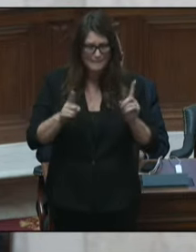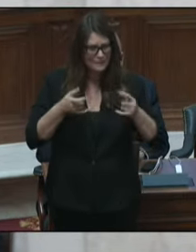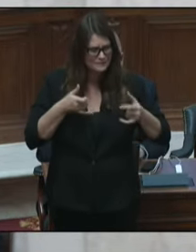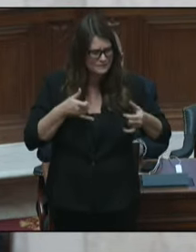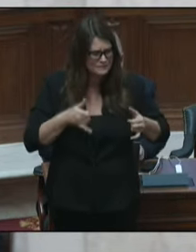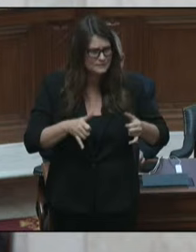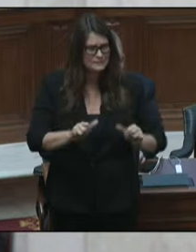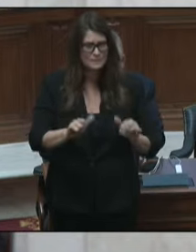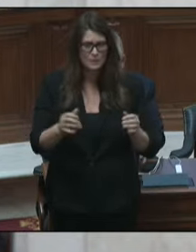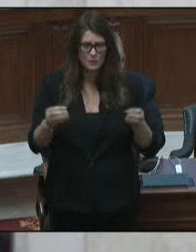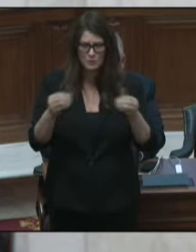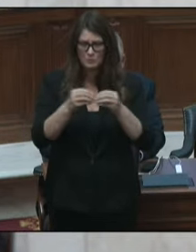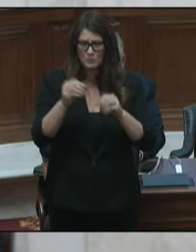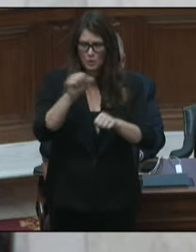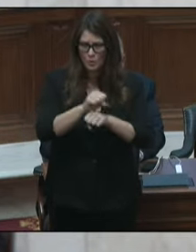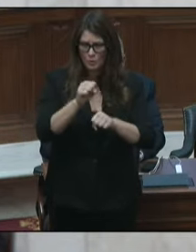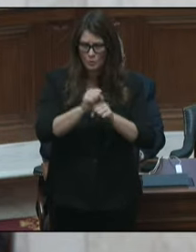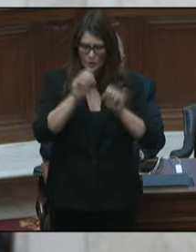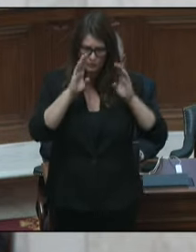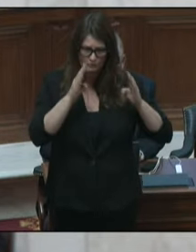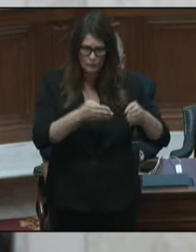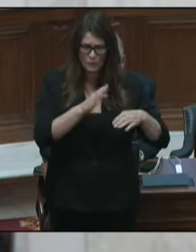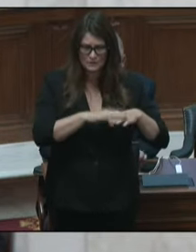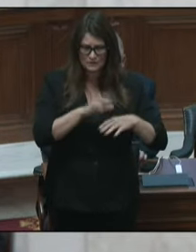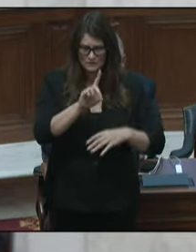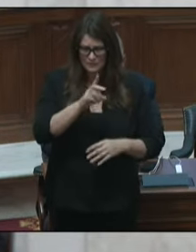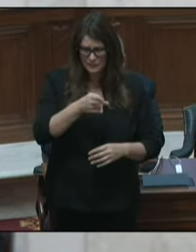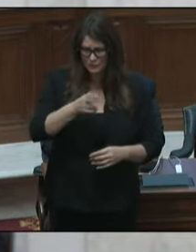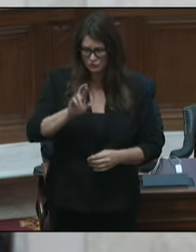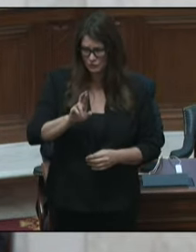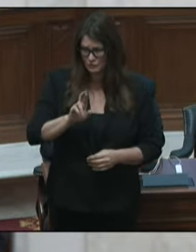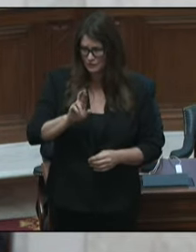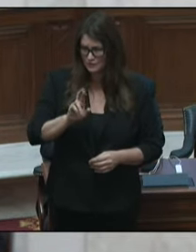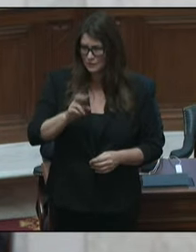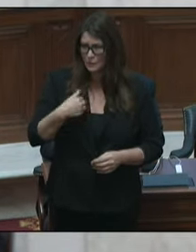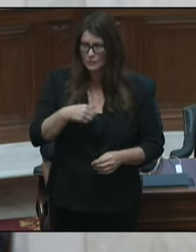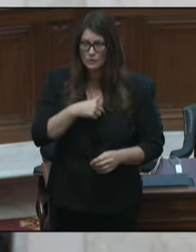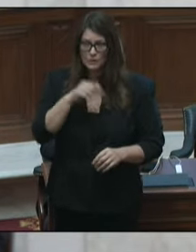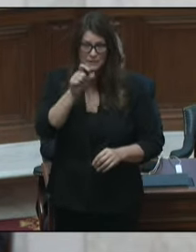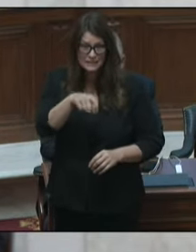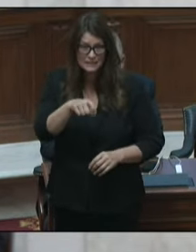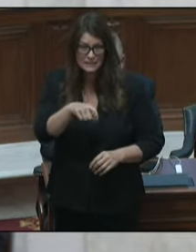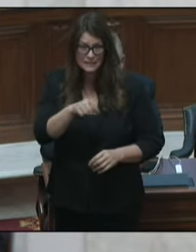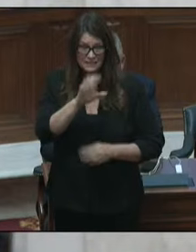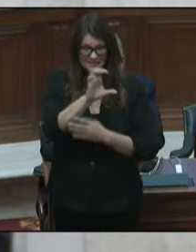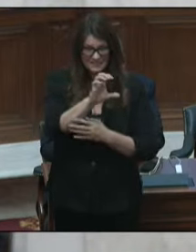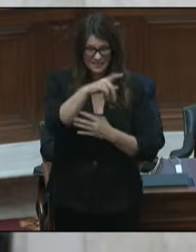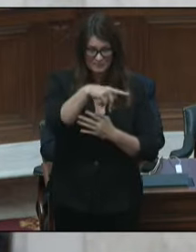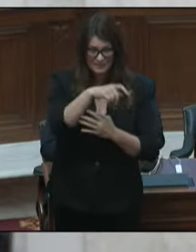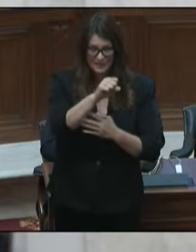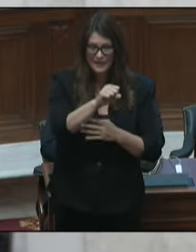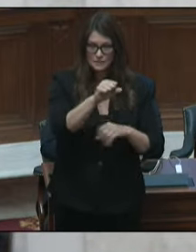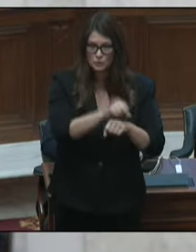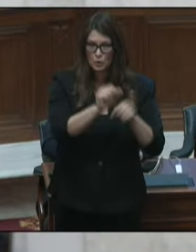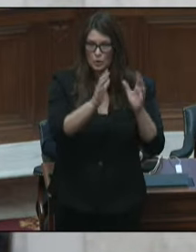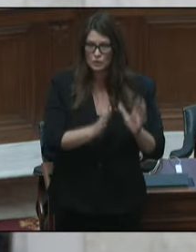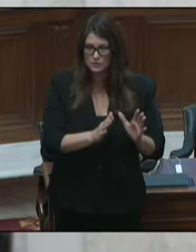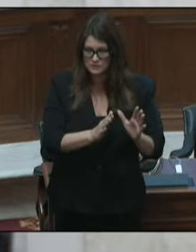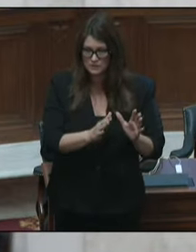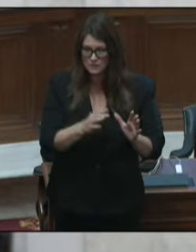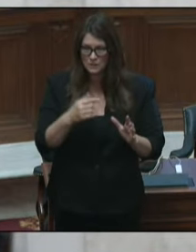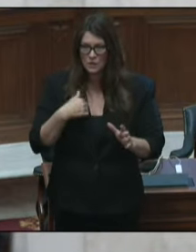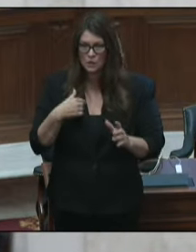to do. Tons and tons and tons of work to do. We need CPS workers. We need